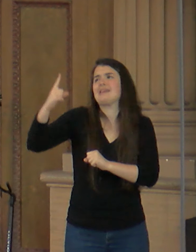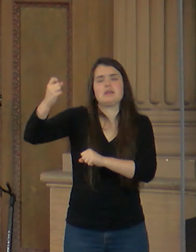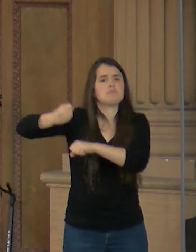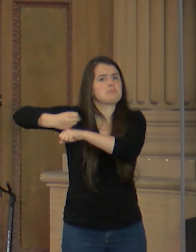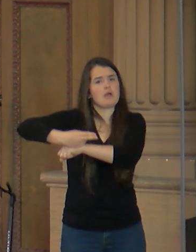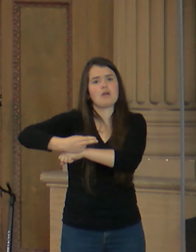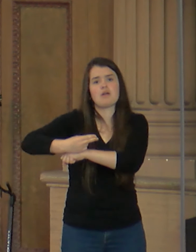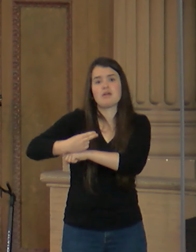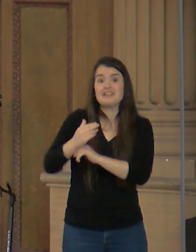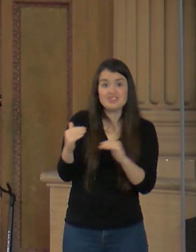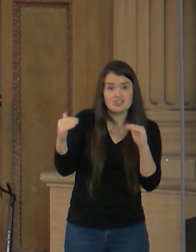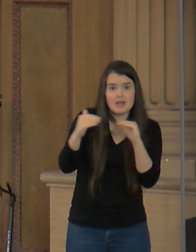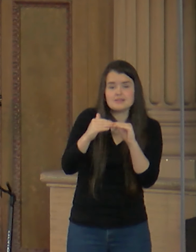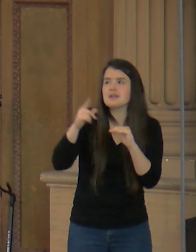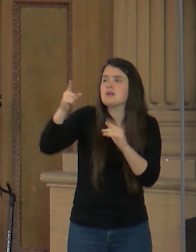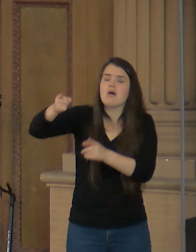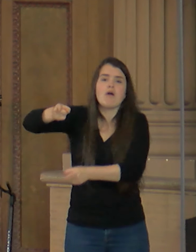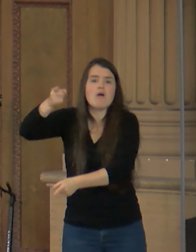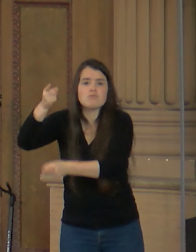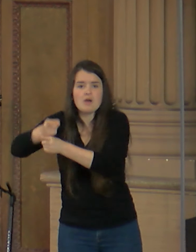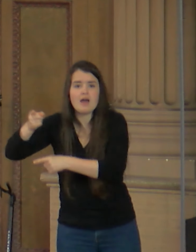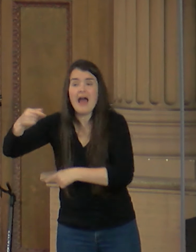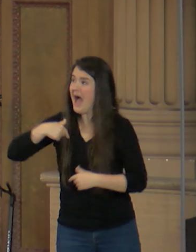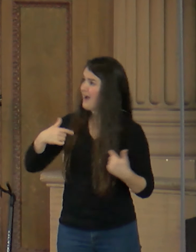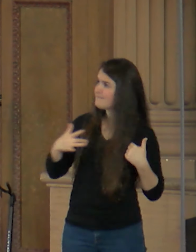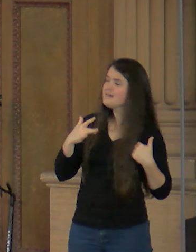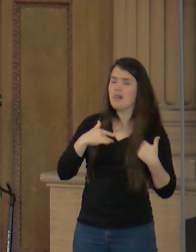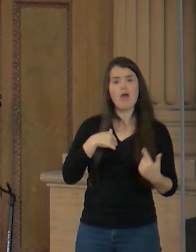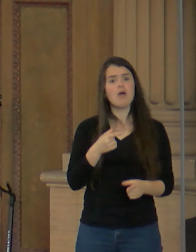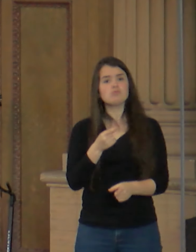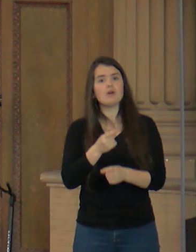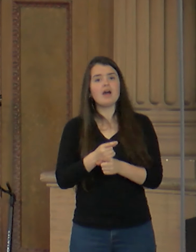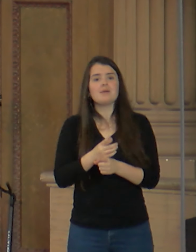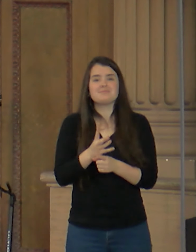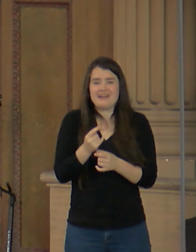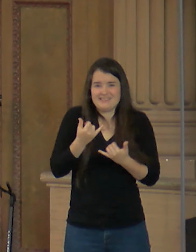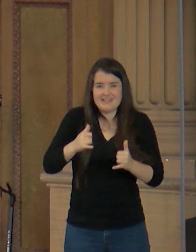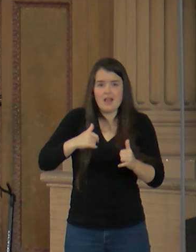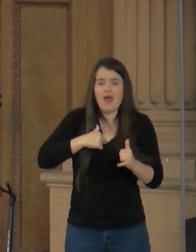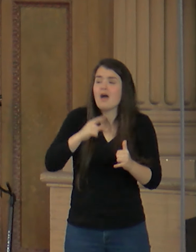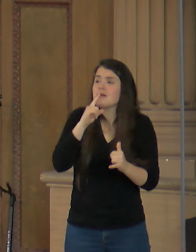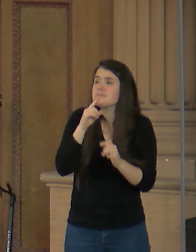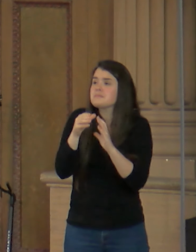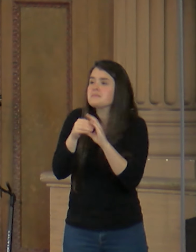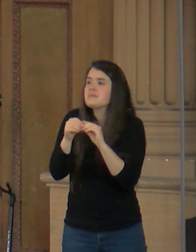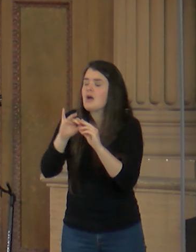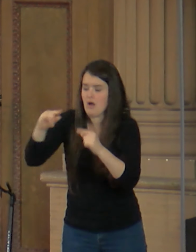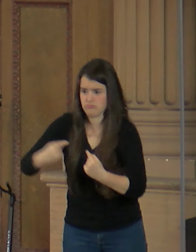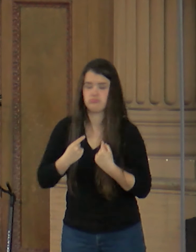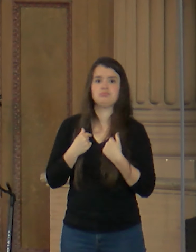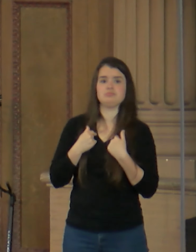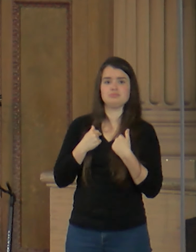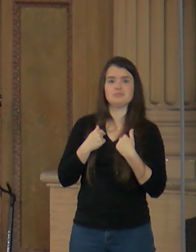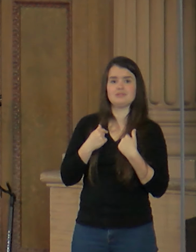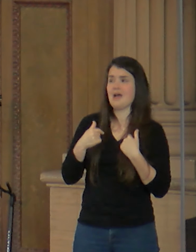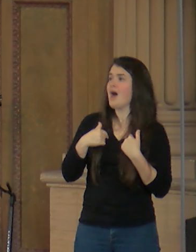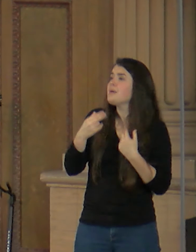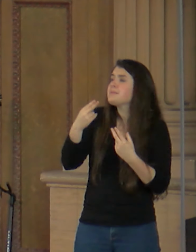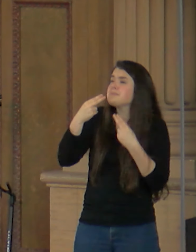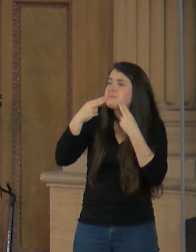him? Though I am in the right, my own mouth would condemn me. Though I'm blameless, he would prove